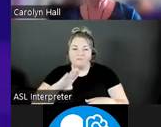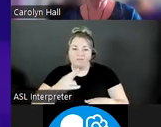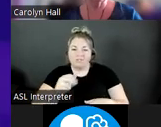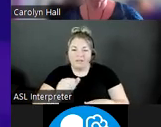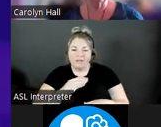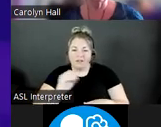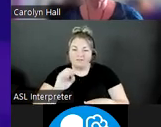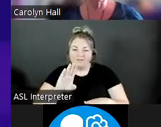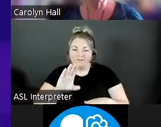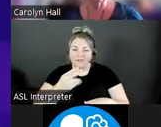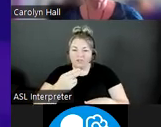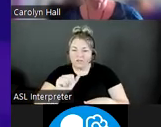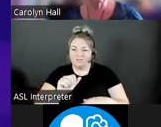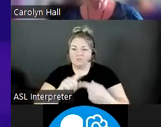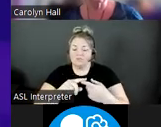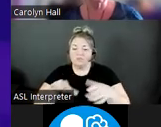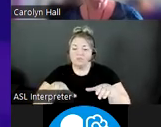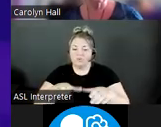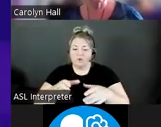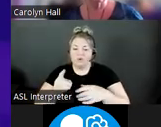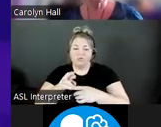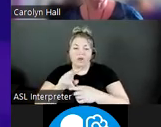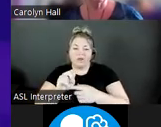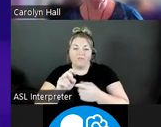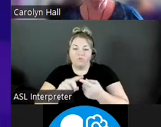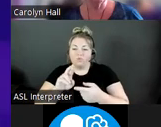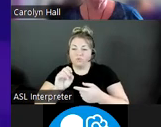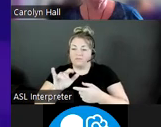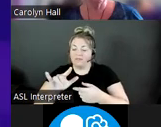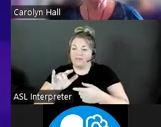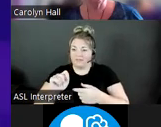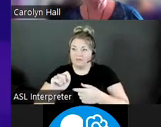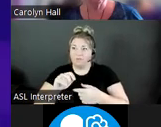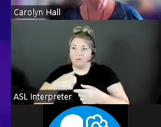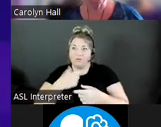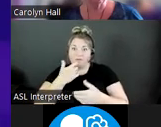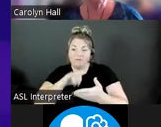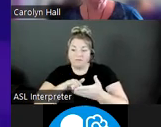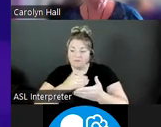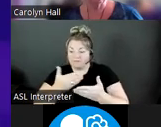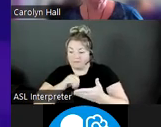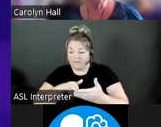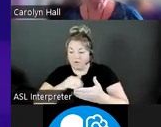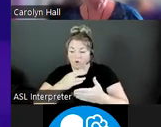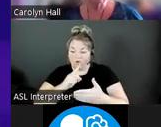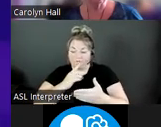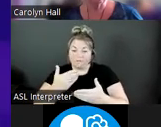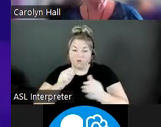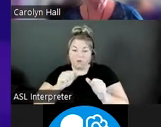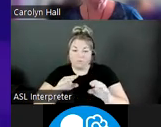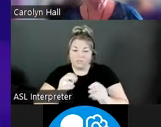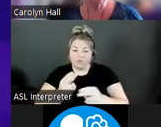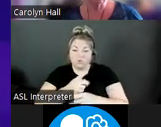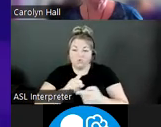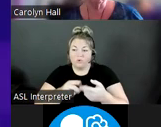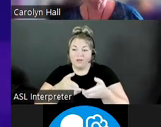do a drive to refill it. yeah, so I would basically say things like that are things that could be used to